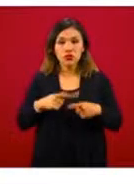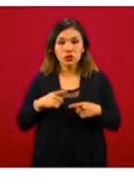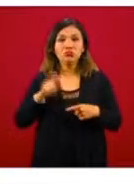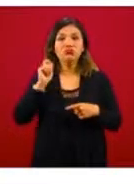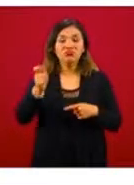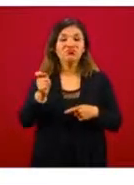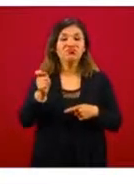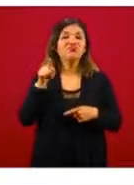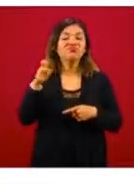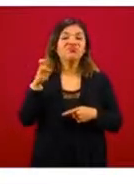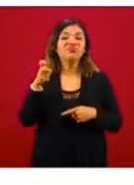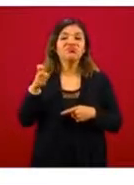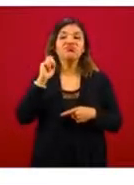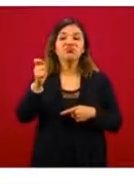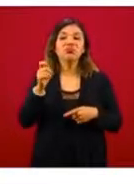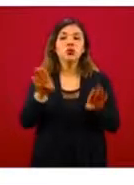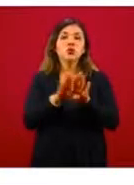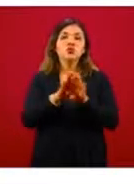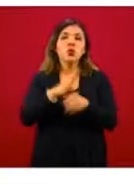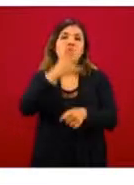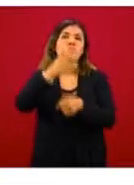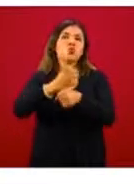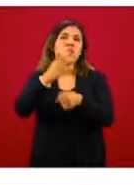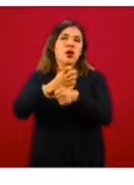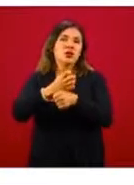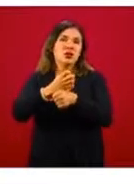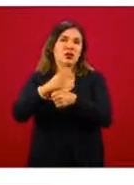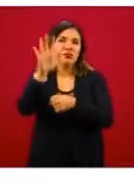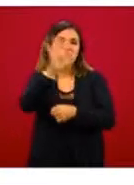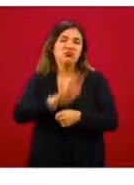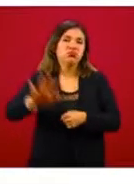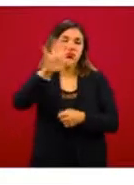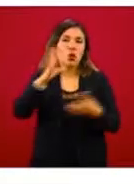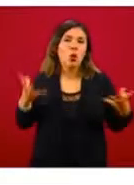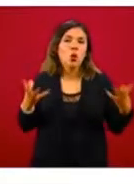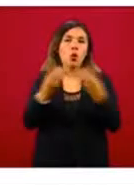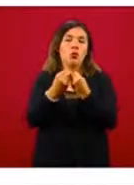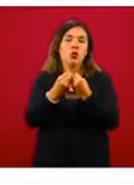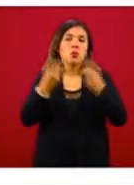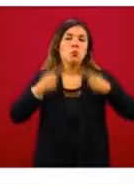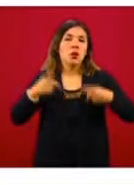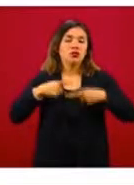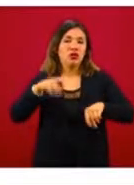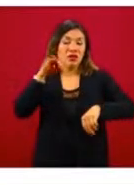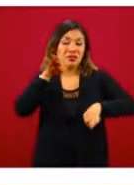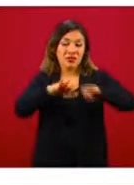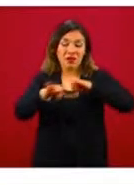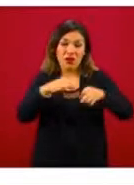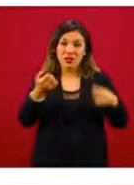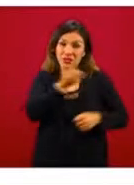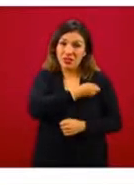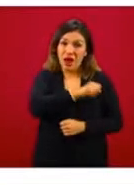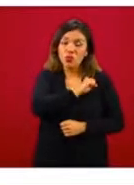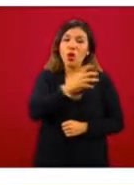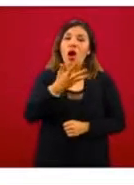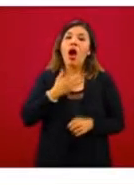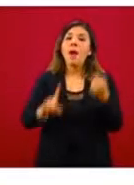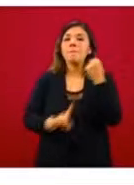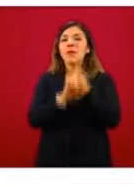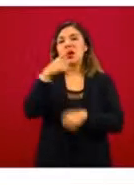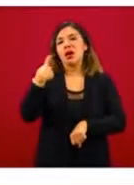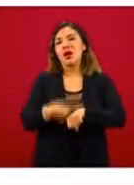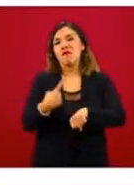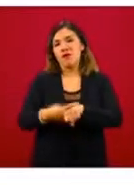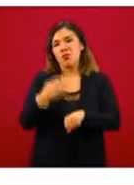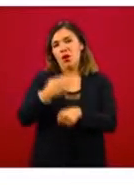active pandemic in Mexico. And this represents 1/4 of the total healthcare professionals who